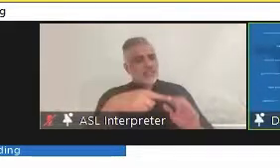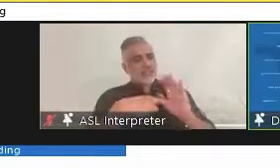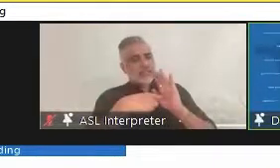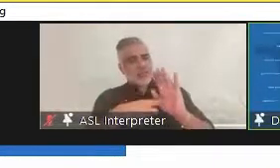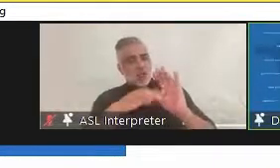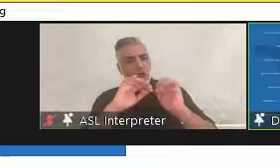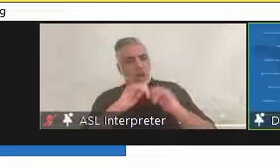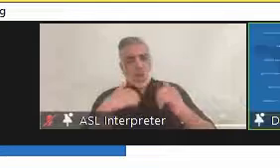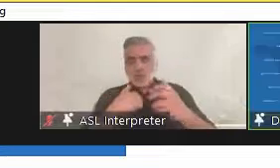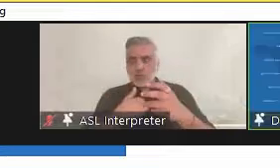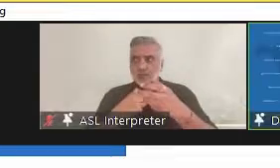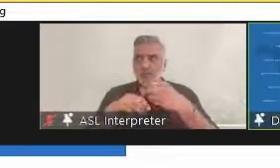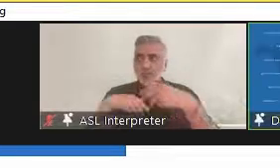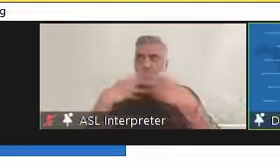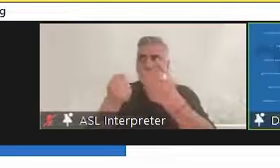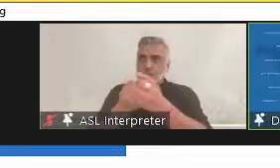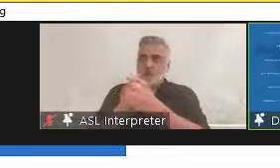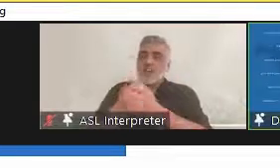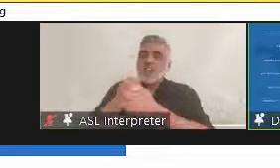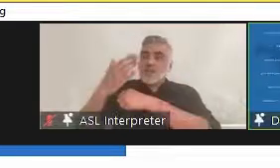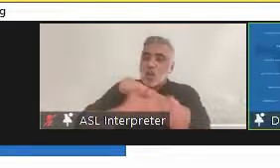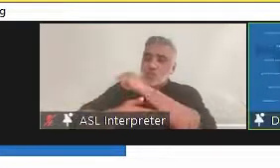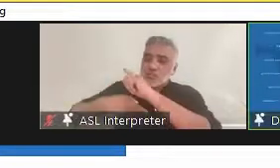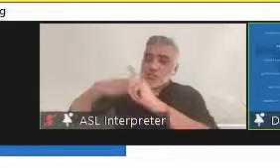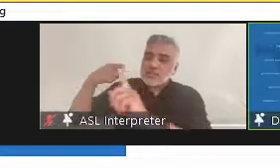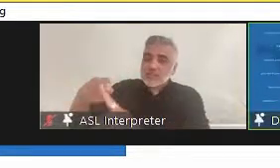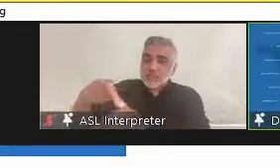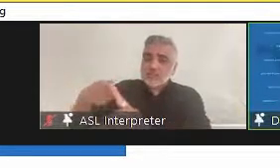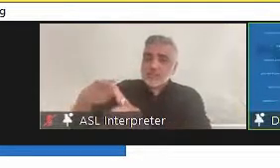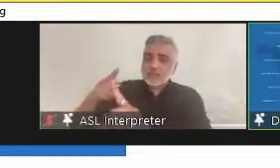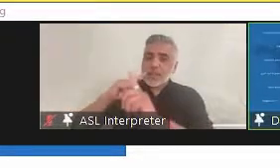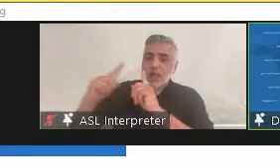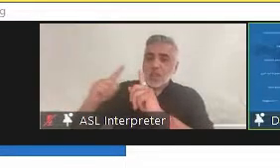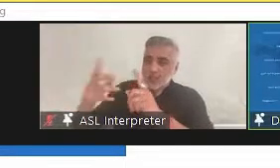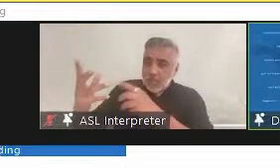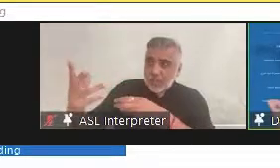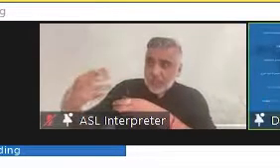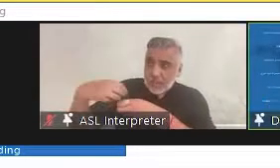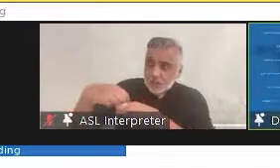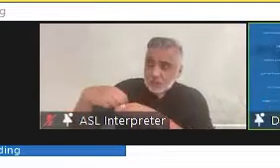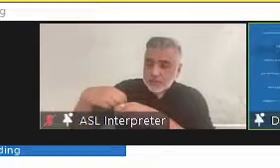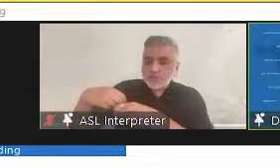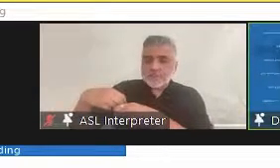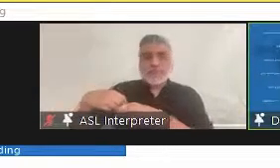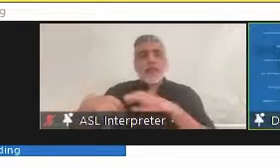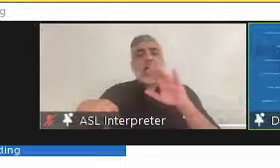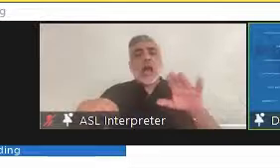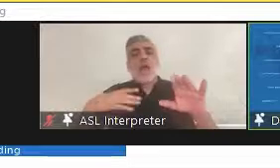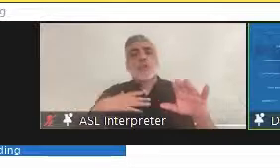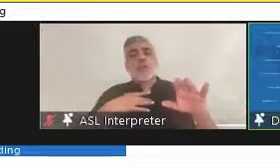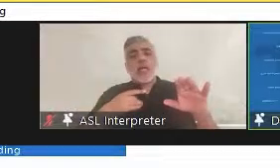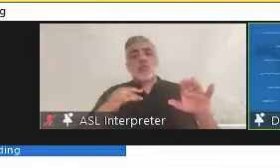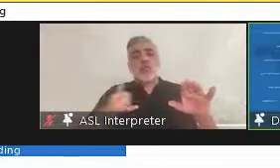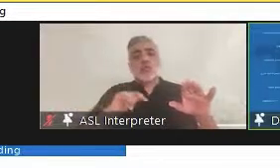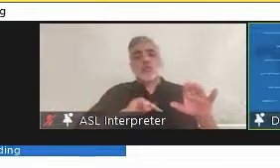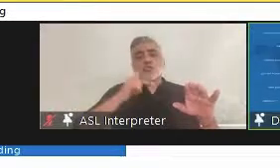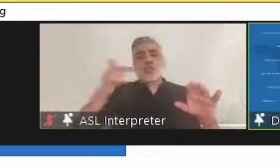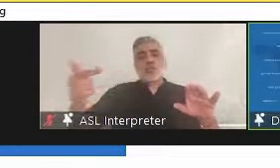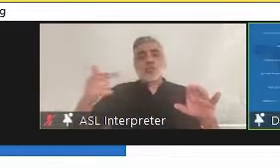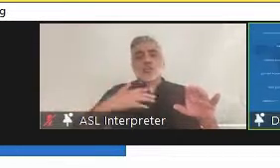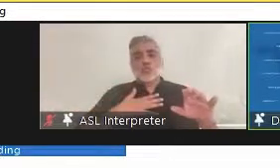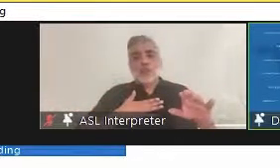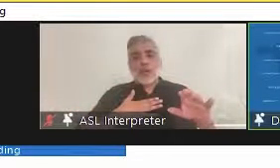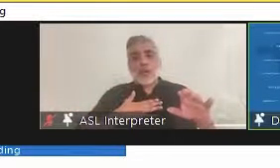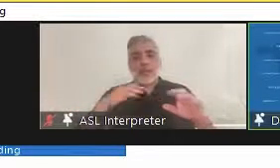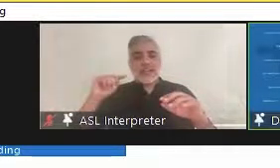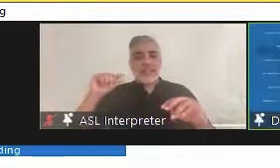providing support for country-specific policy dialogue and engagement. I would now like to turn over to my